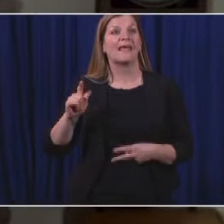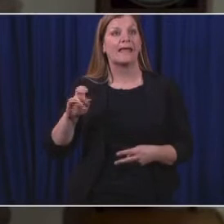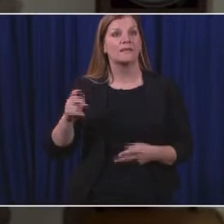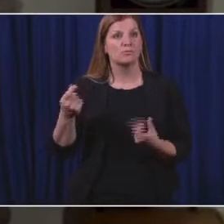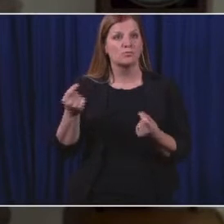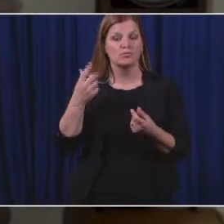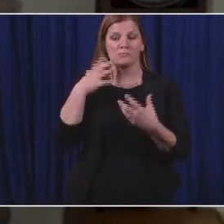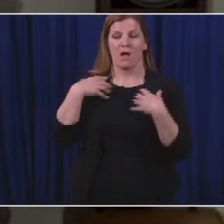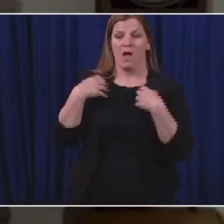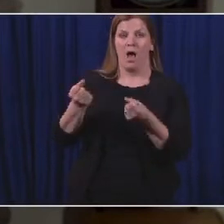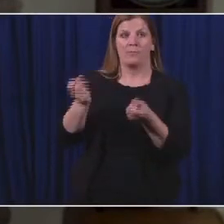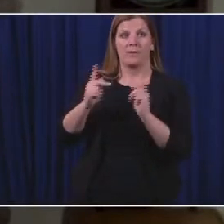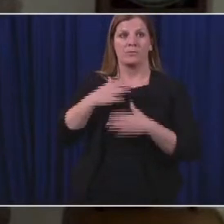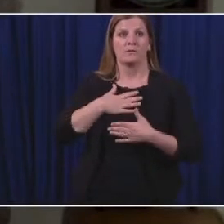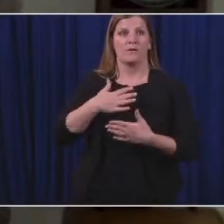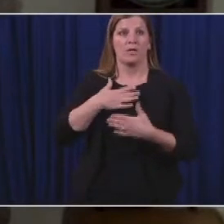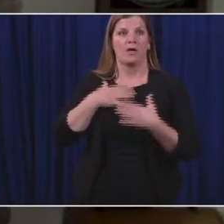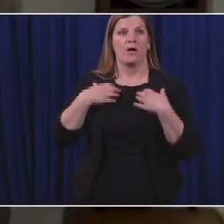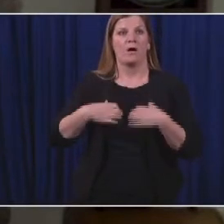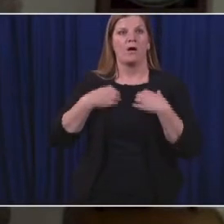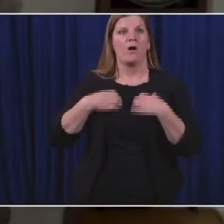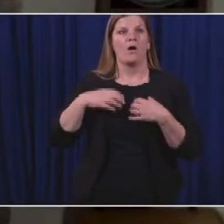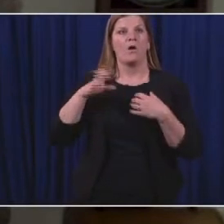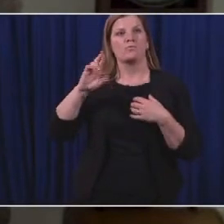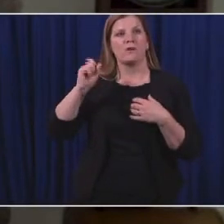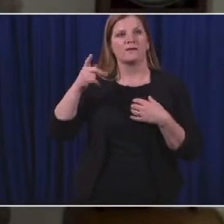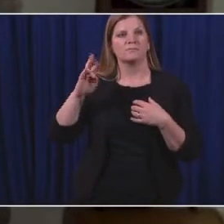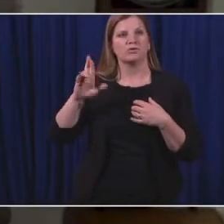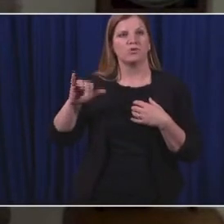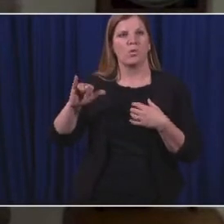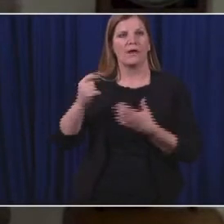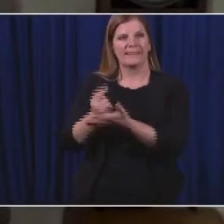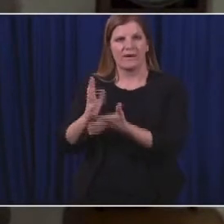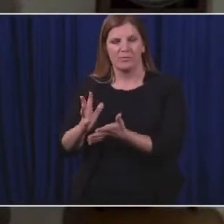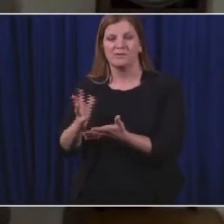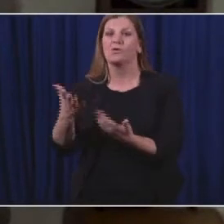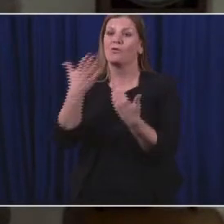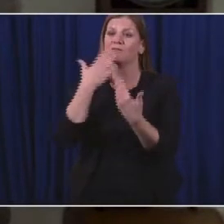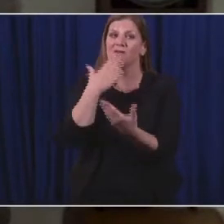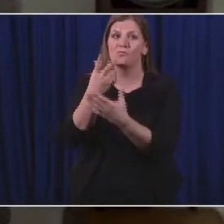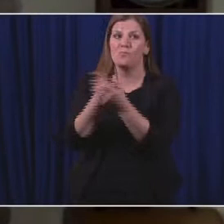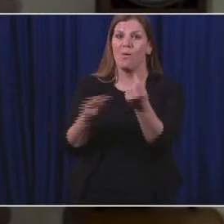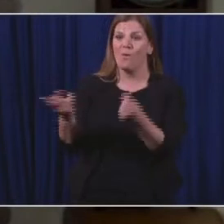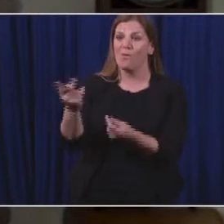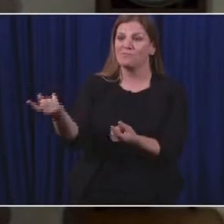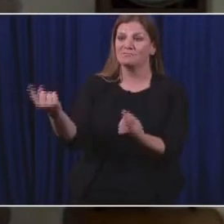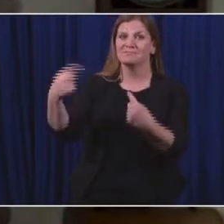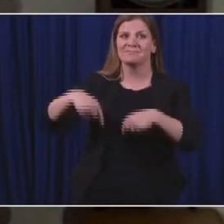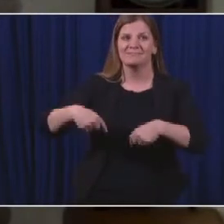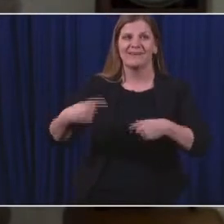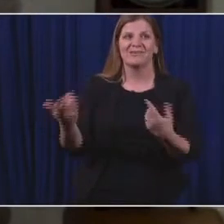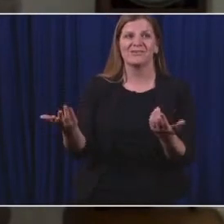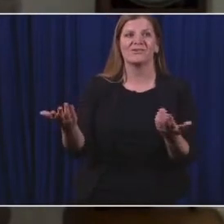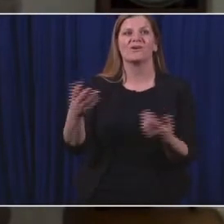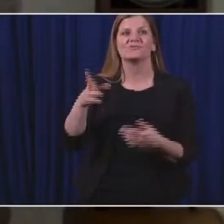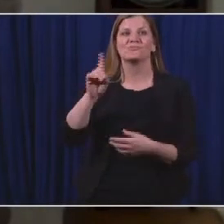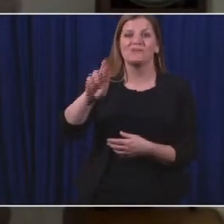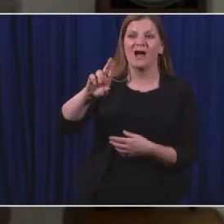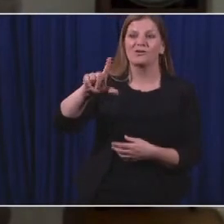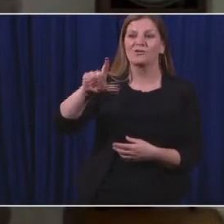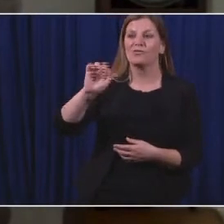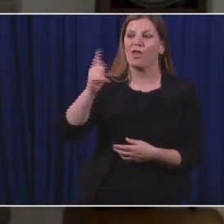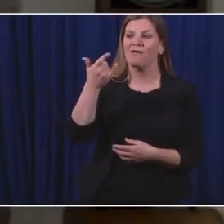critical care to COVID-19 patients. Dr. Lofgren, thank you very much for being back with us. How did things